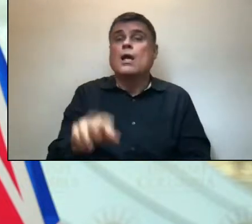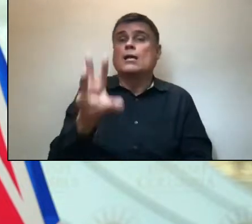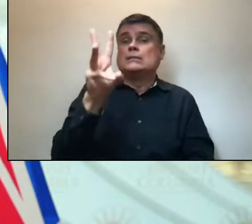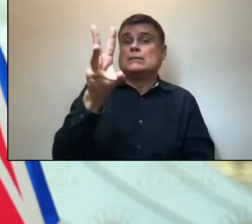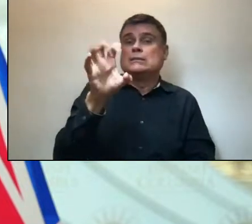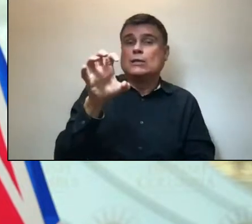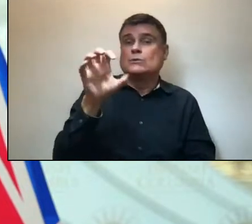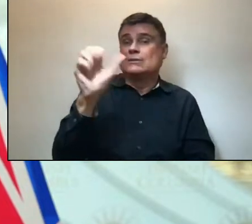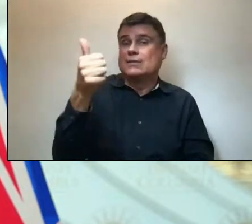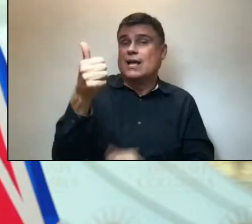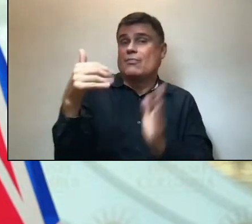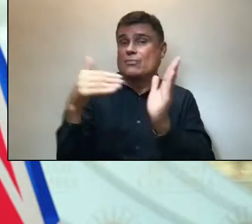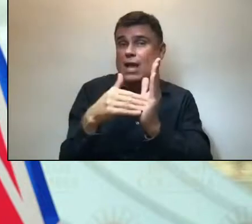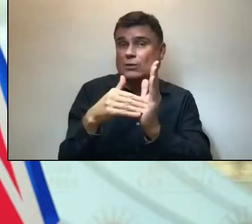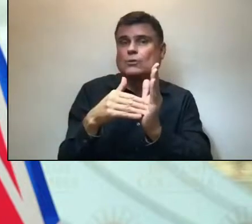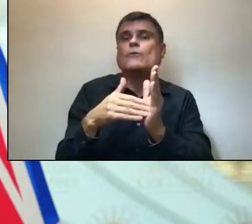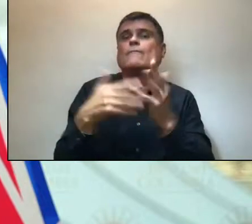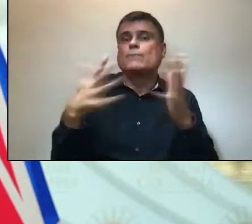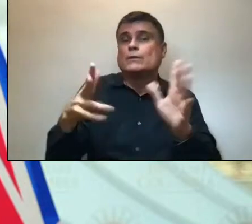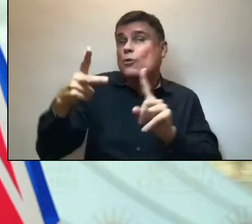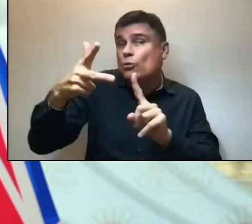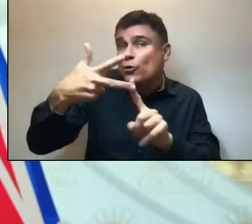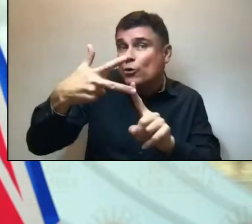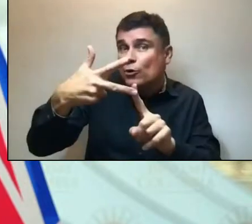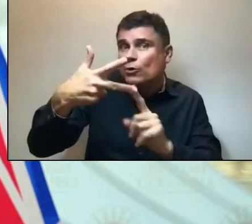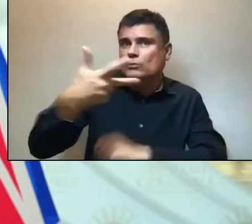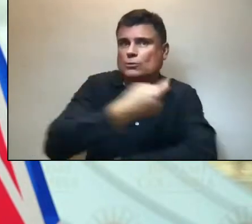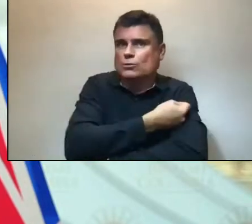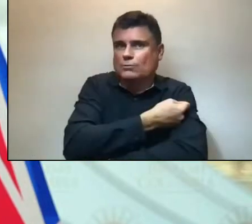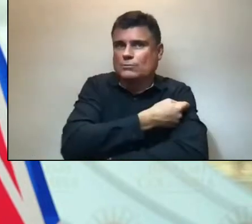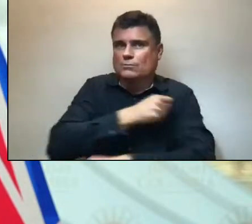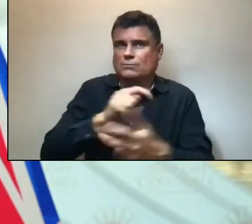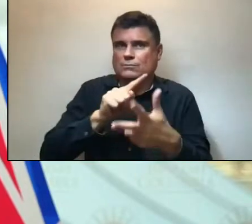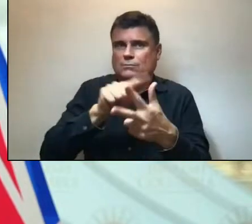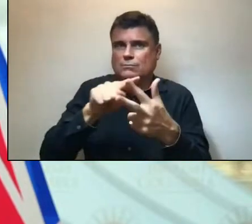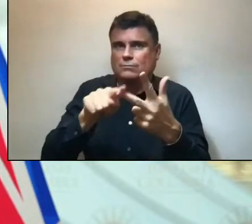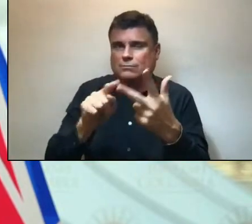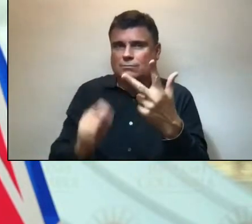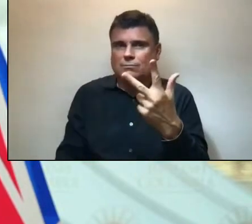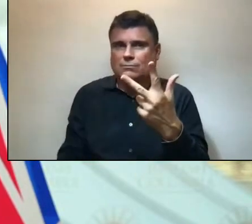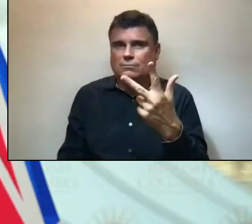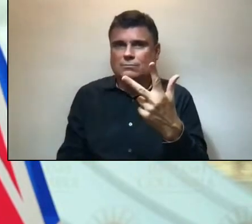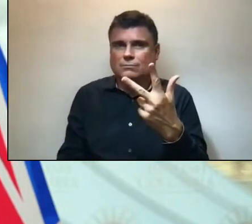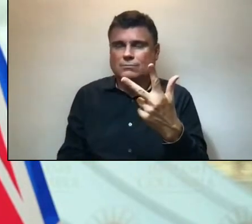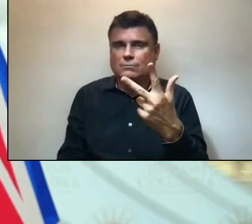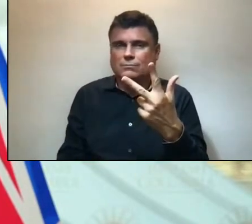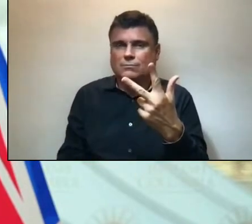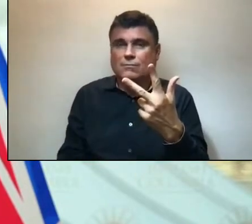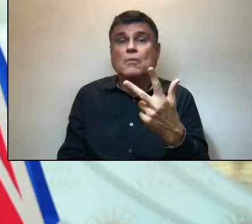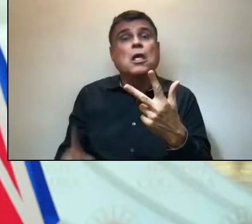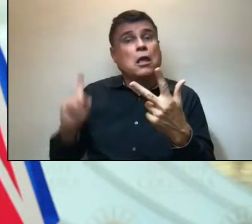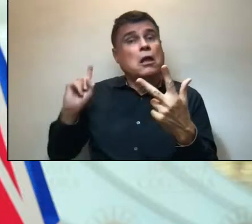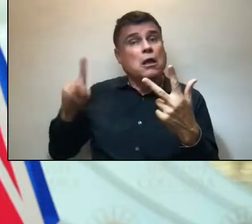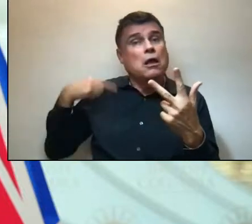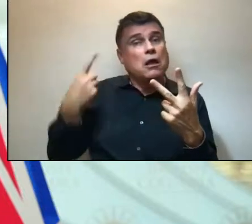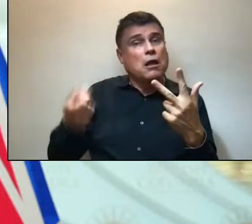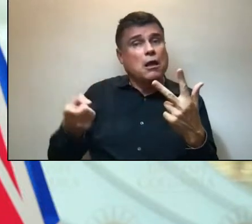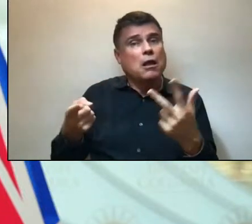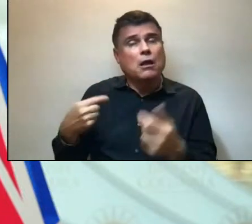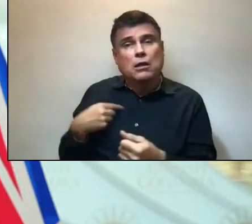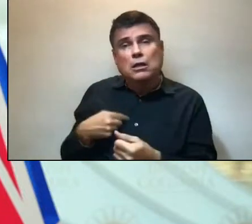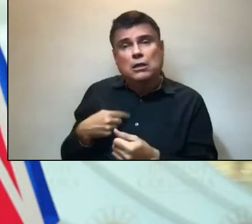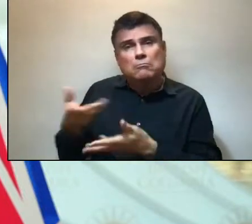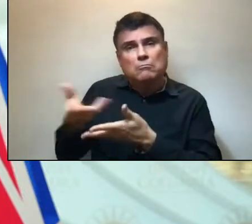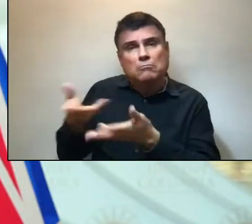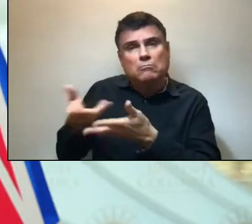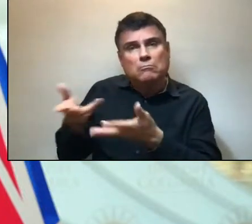610,264 third doses, which is ahead of the schedule that we presented. There is sometimes discussion of when we present something against other